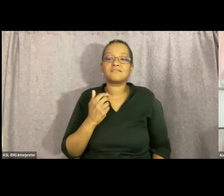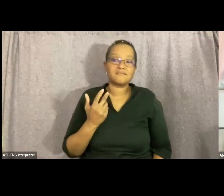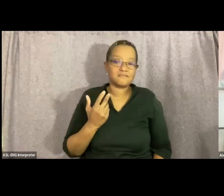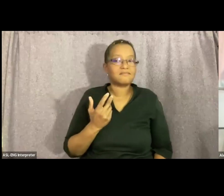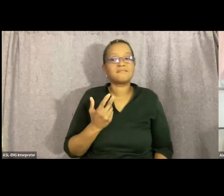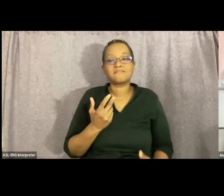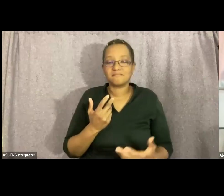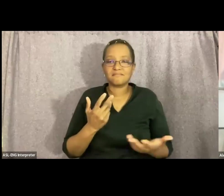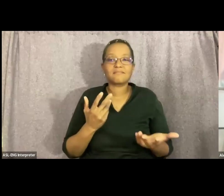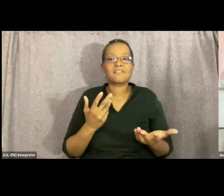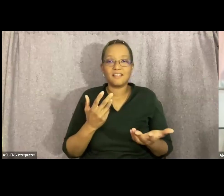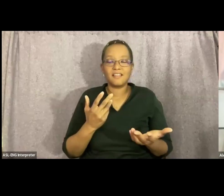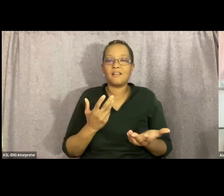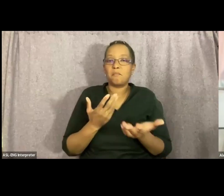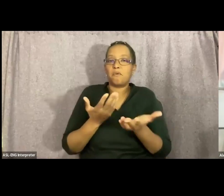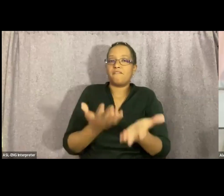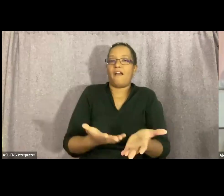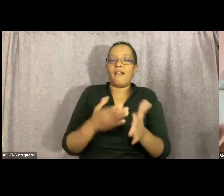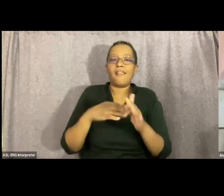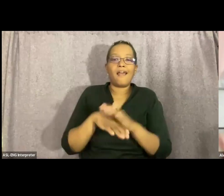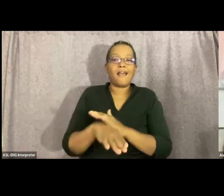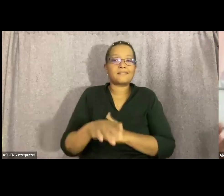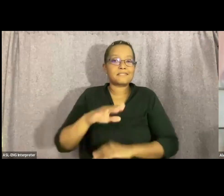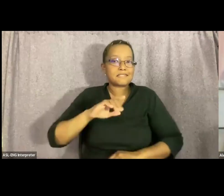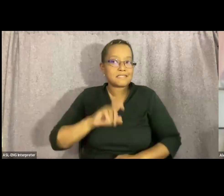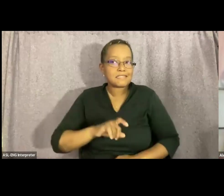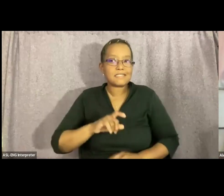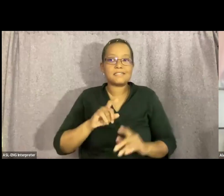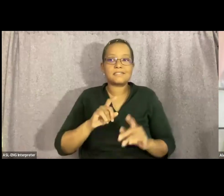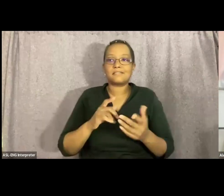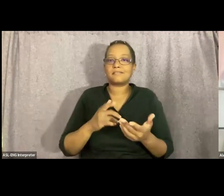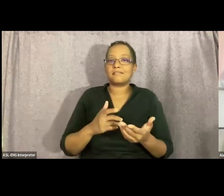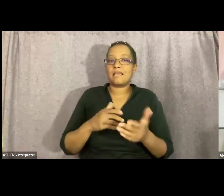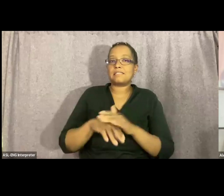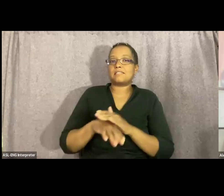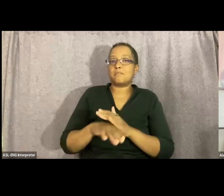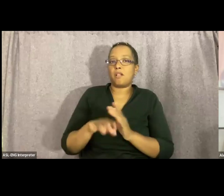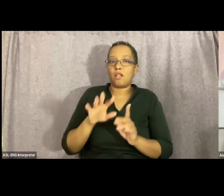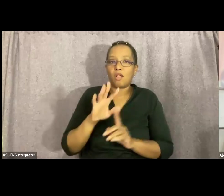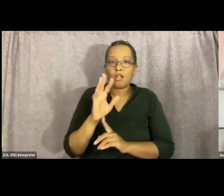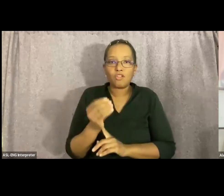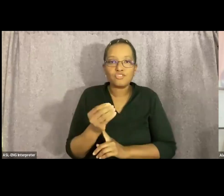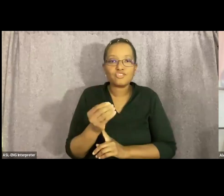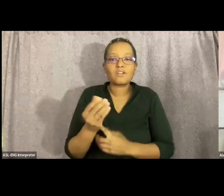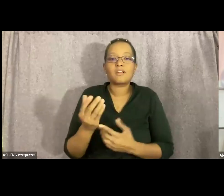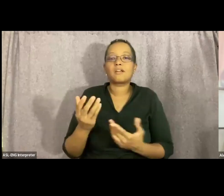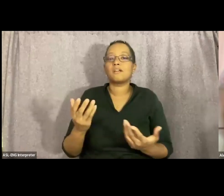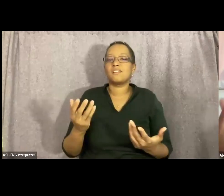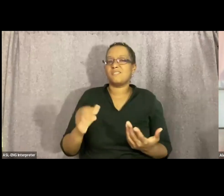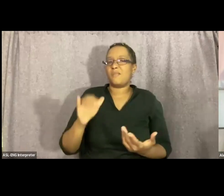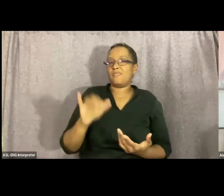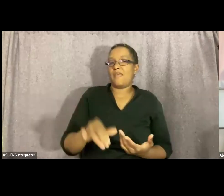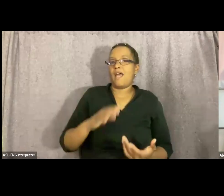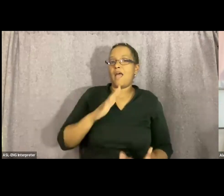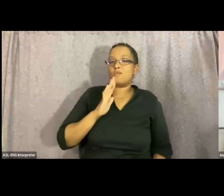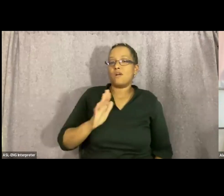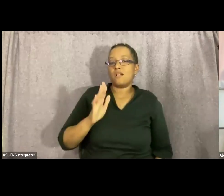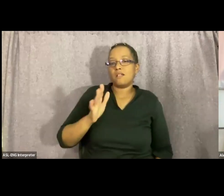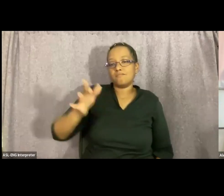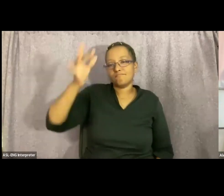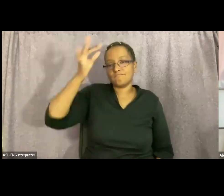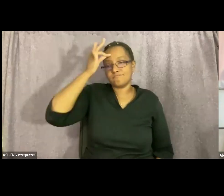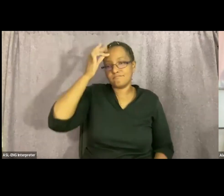This question that Jasenia was responding to about some of the opportunities and tensions